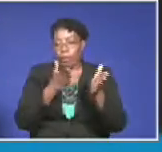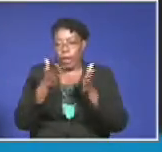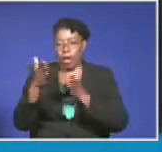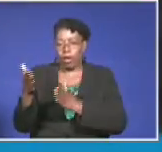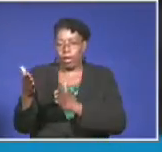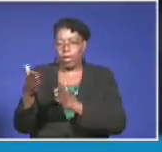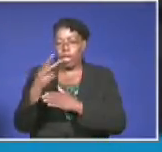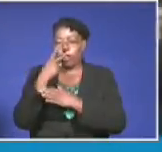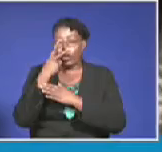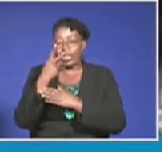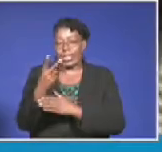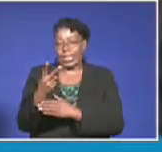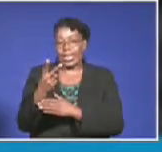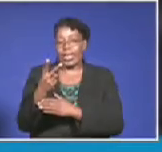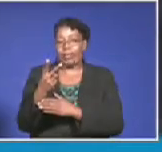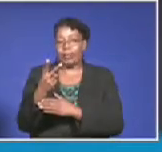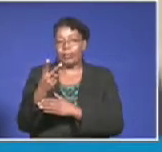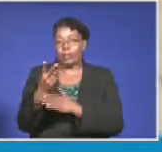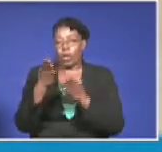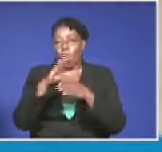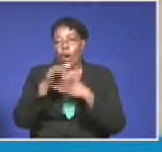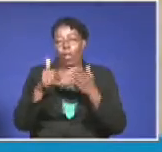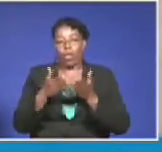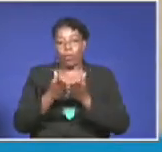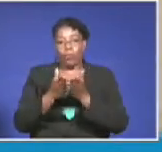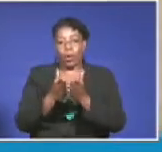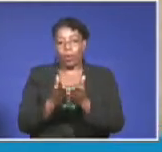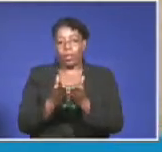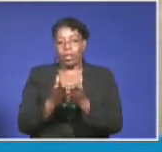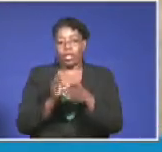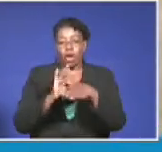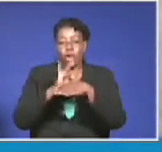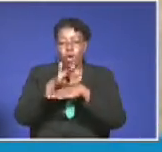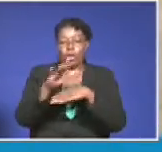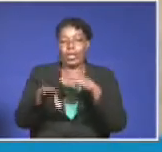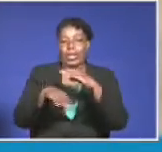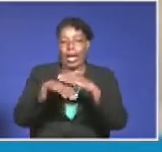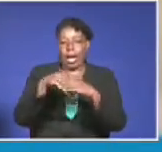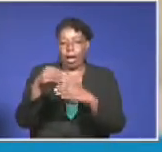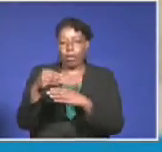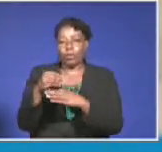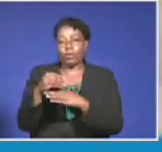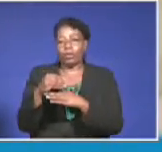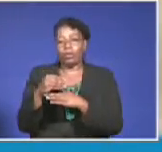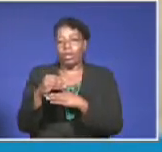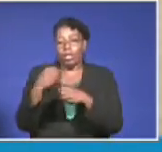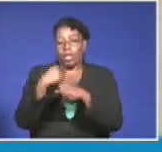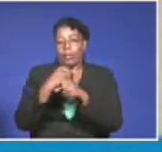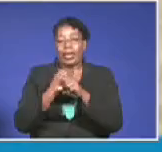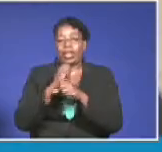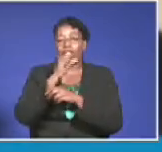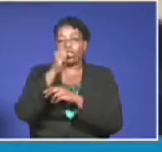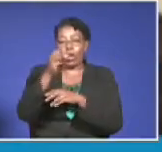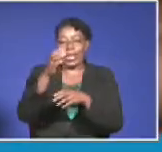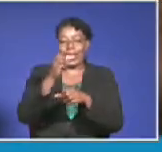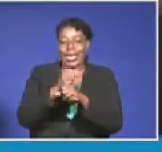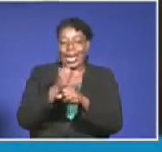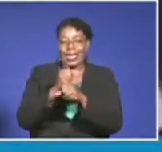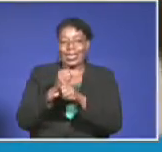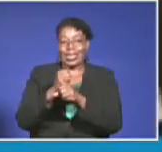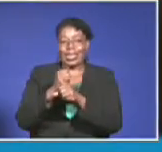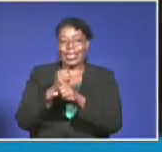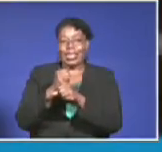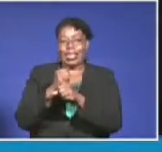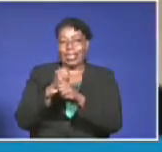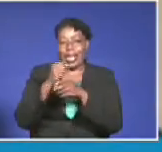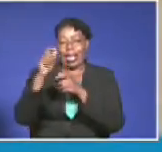preparation. As you can see, boaters are heading out early this morning, and they're making sure they get the fishing in grounds